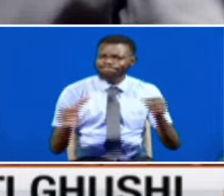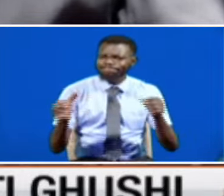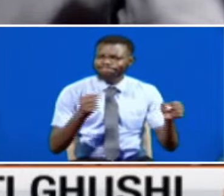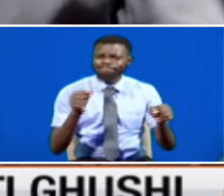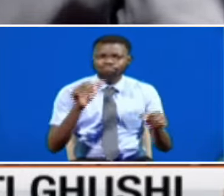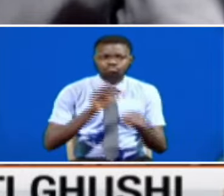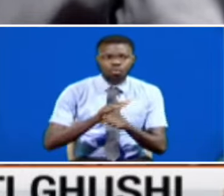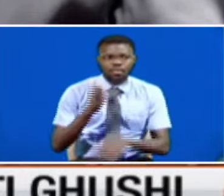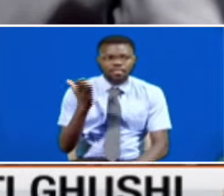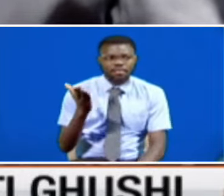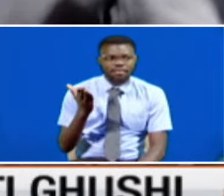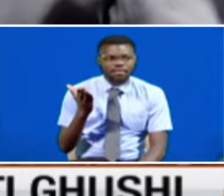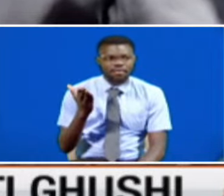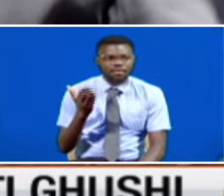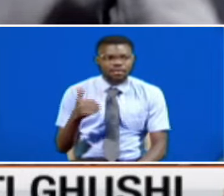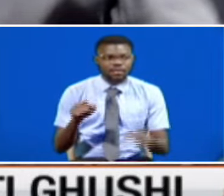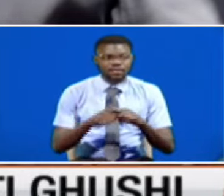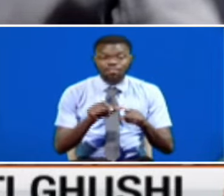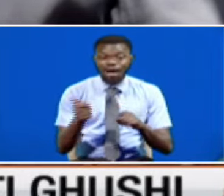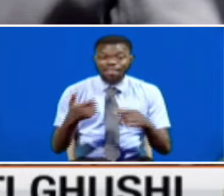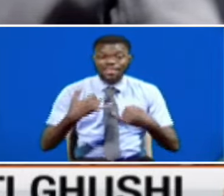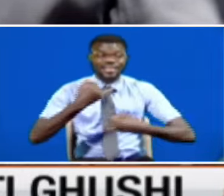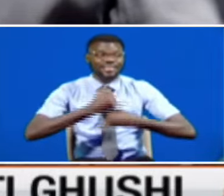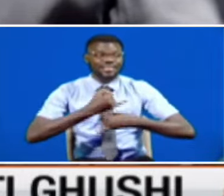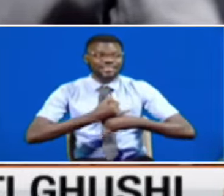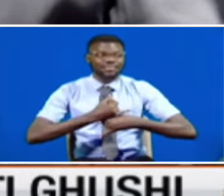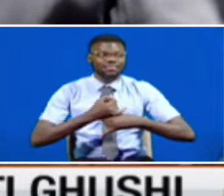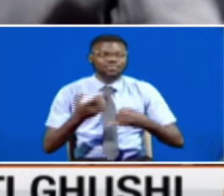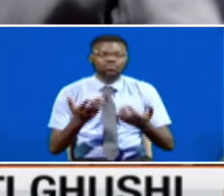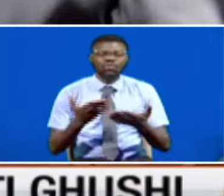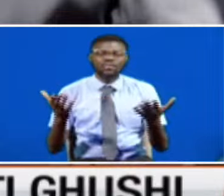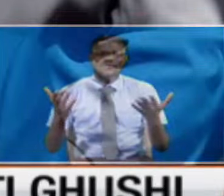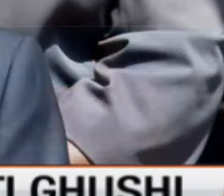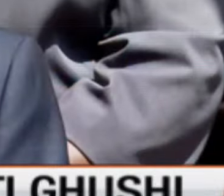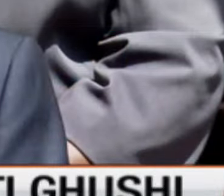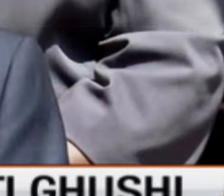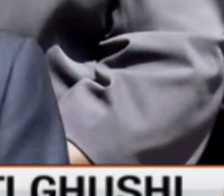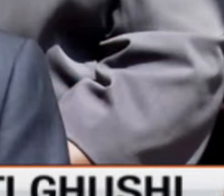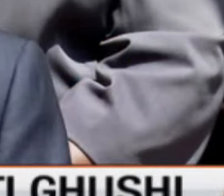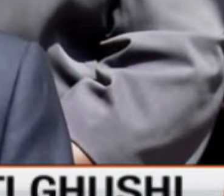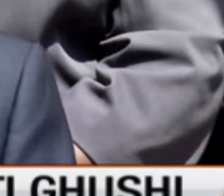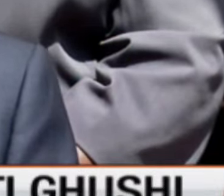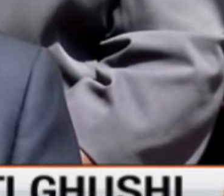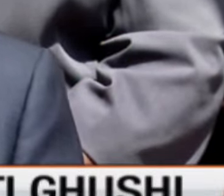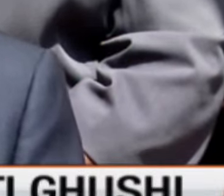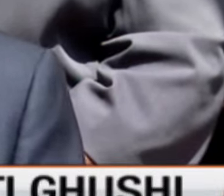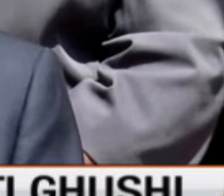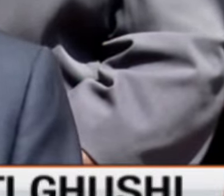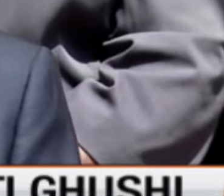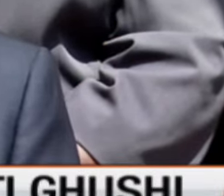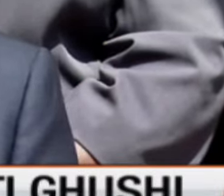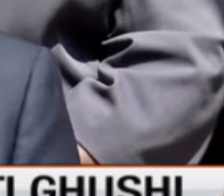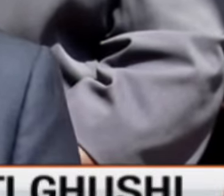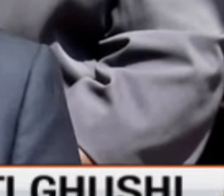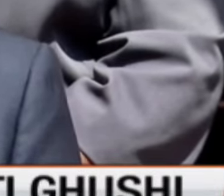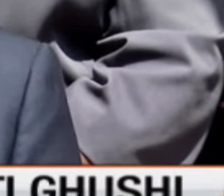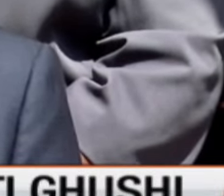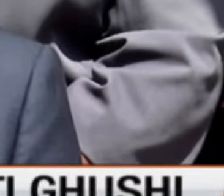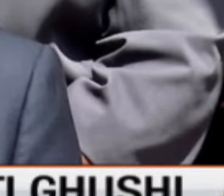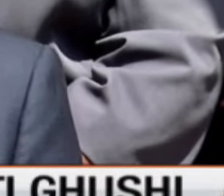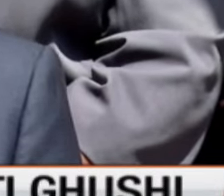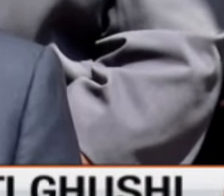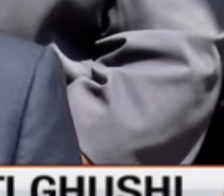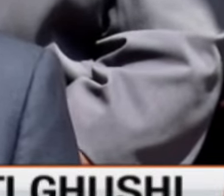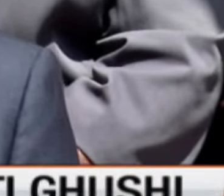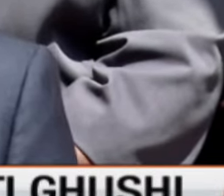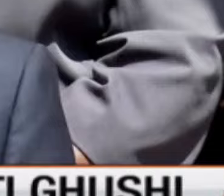other institution is the Geothermal and Development Corporation. That's at a parastatal under the Minister of Energy. And